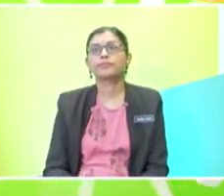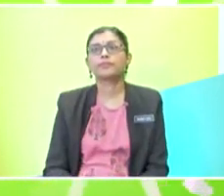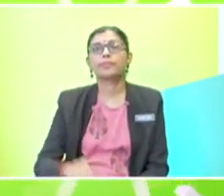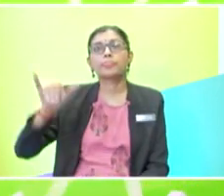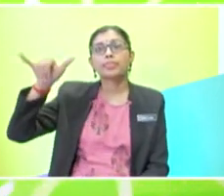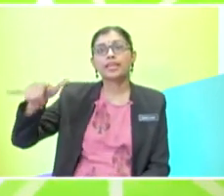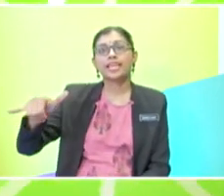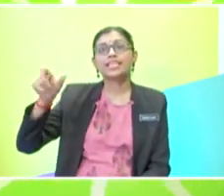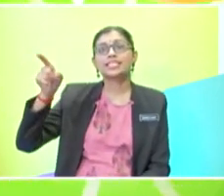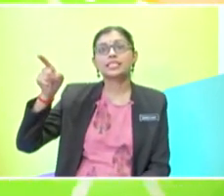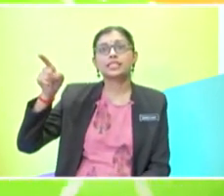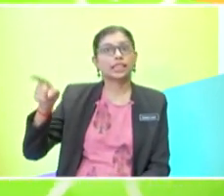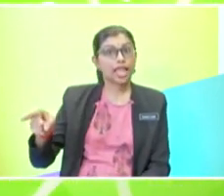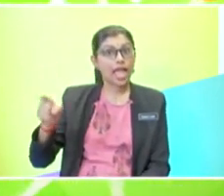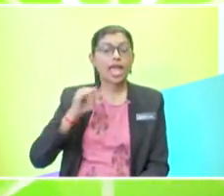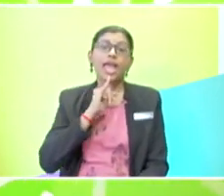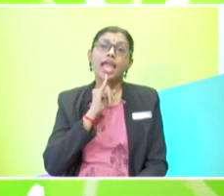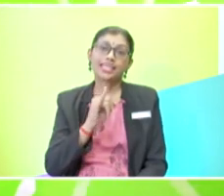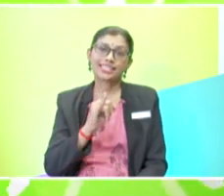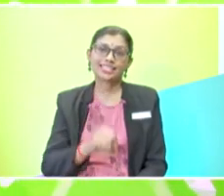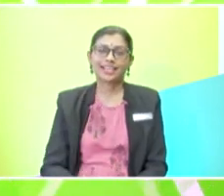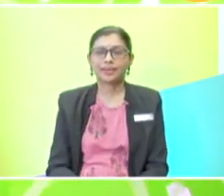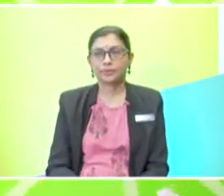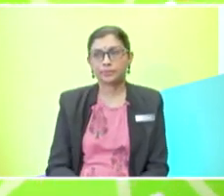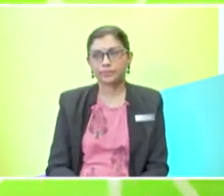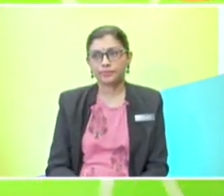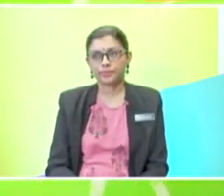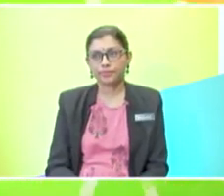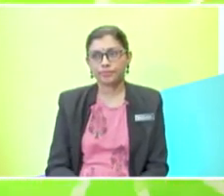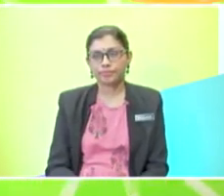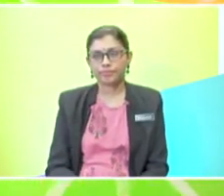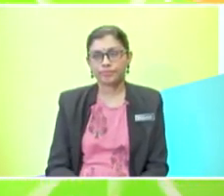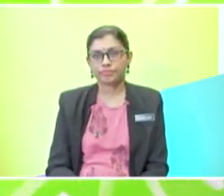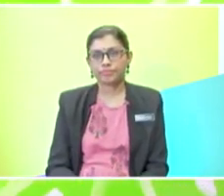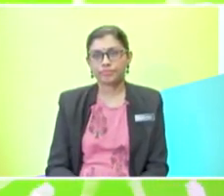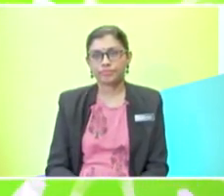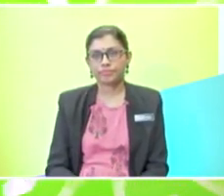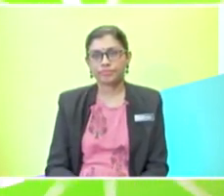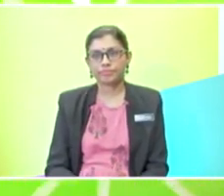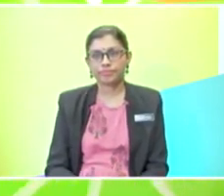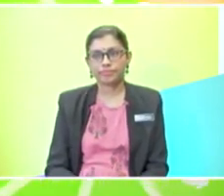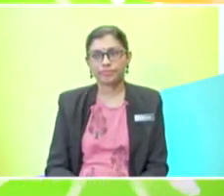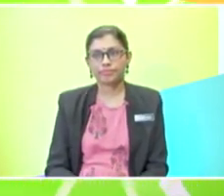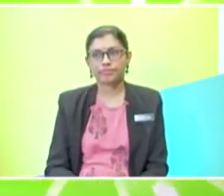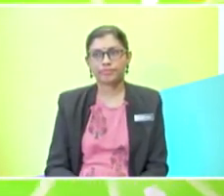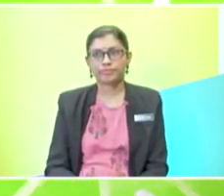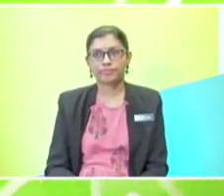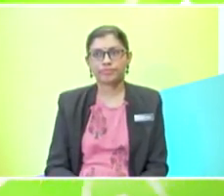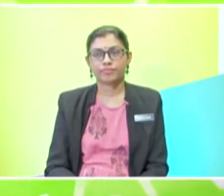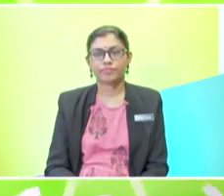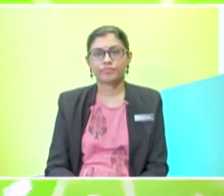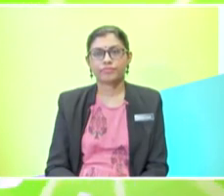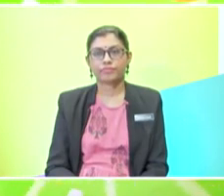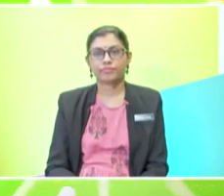Yes, it is. Yes, there is. Yes, there is. One more time, Iman. Yes, there is. Yes,